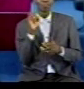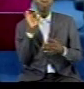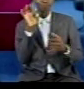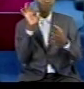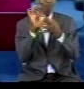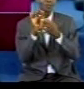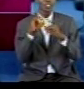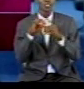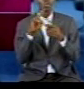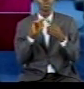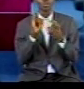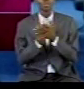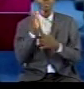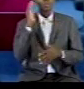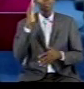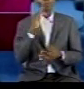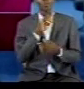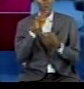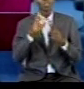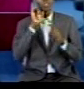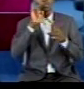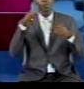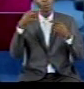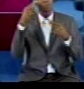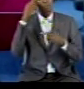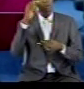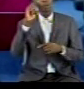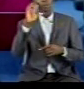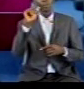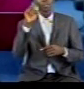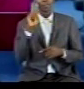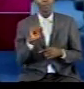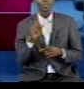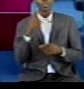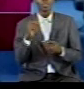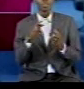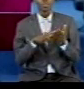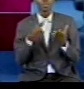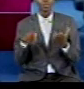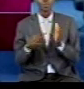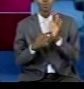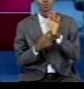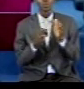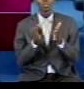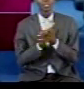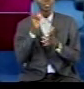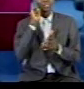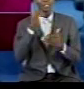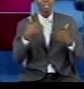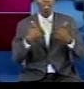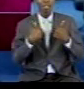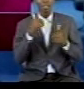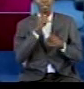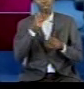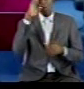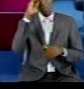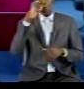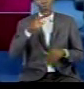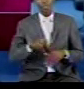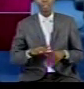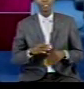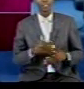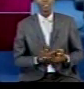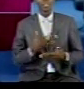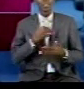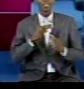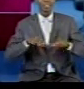And when I went for scan, the result showed that I have a male child. And I gave birth to my